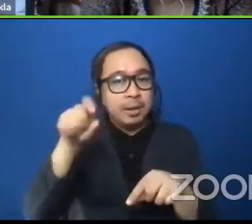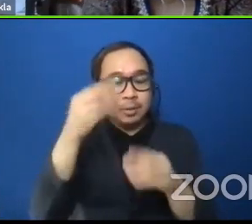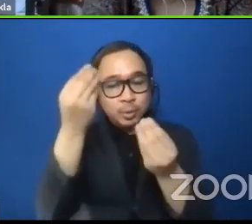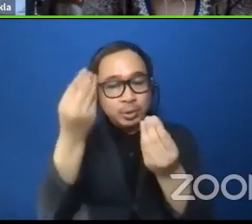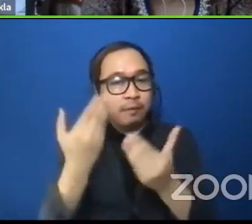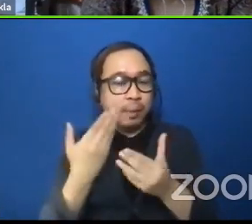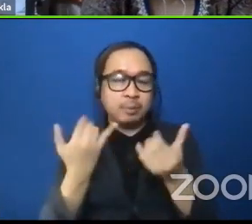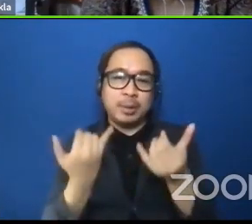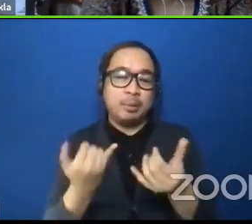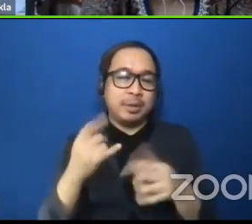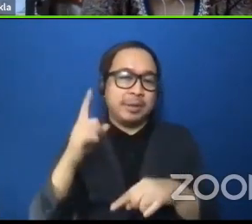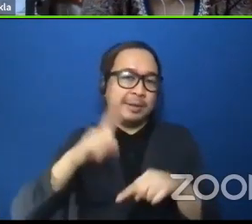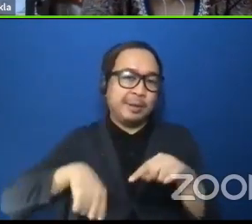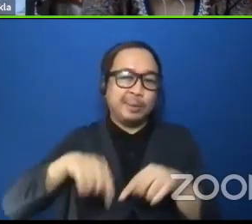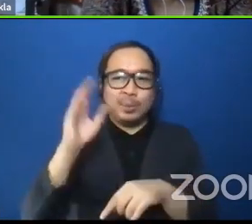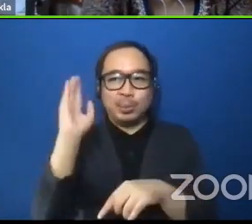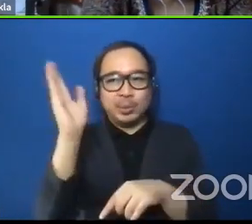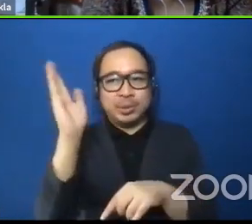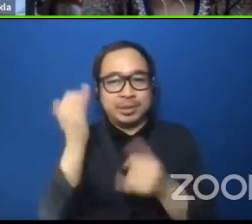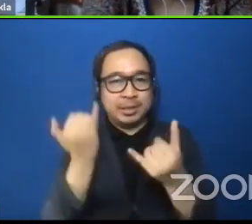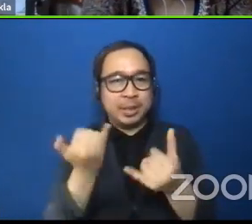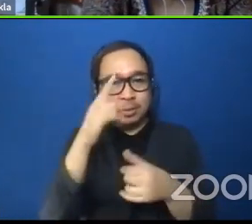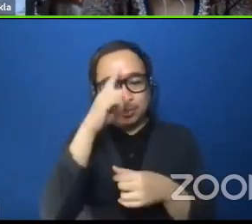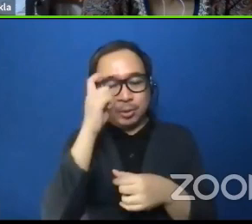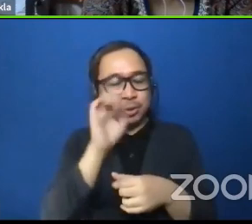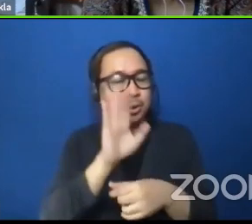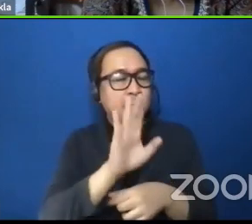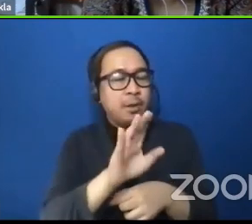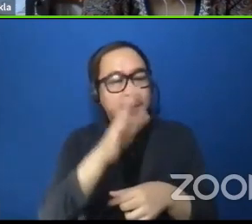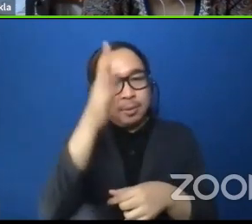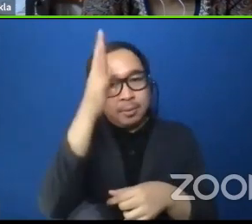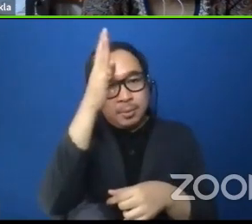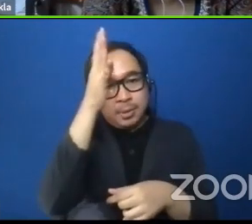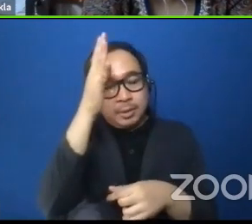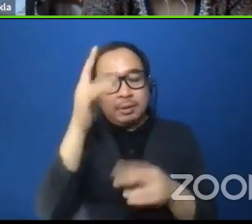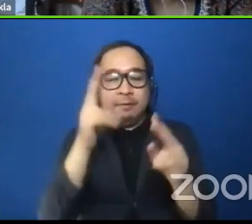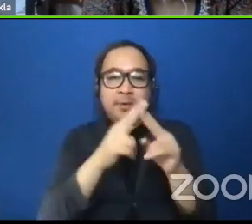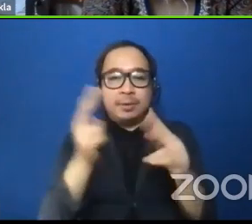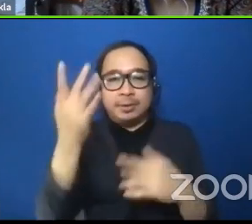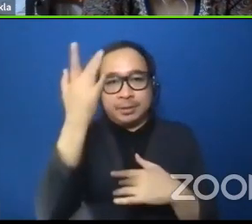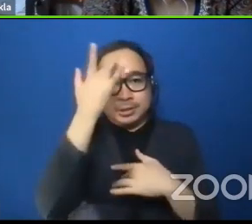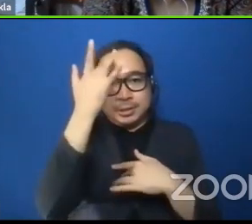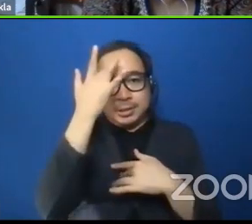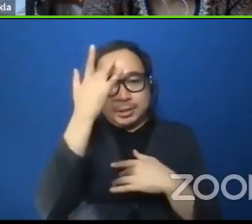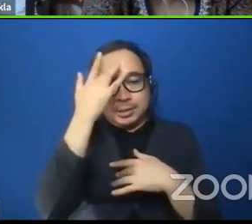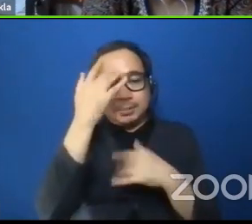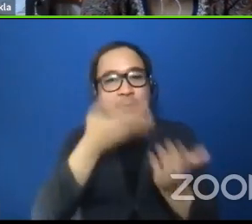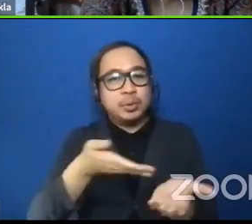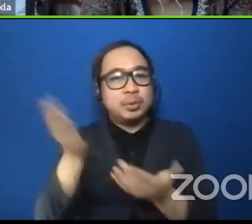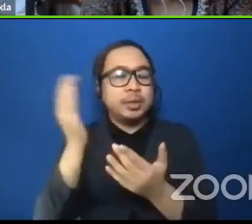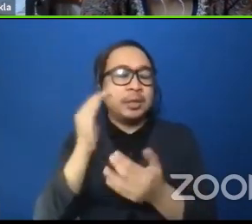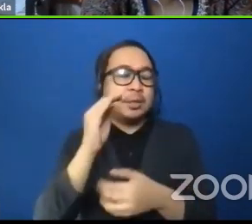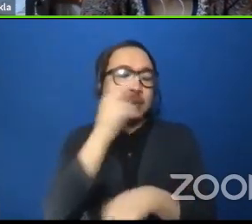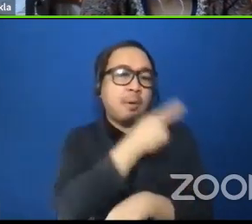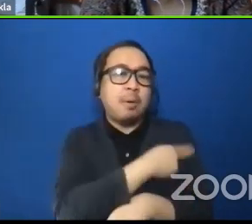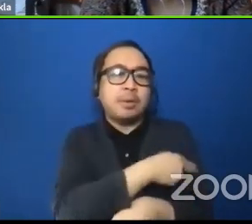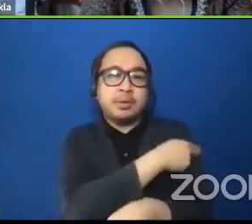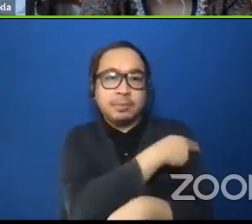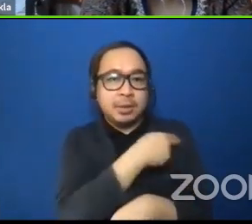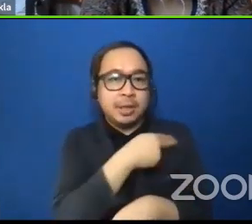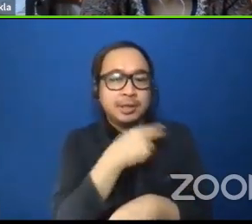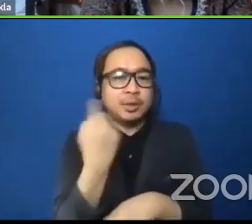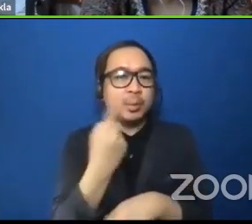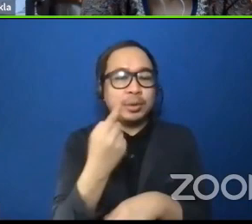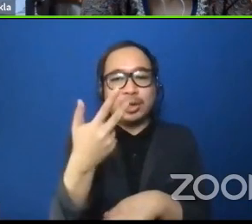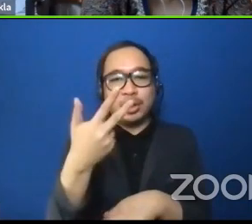present today as her father has suddenly taken very ill and he's in the ICU. So we will have only three